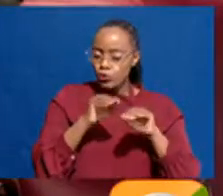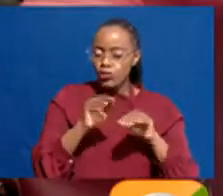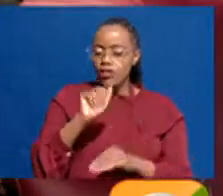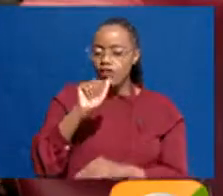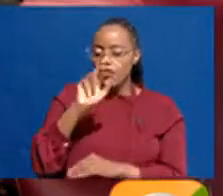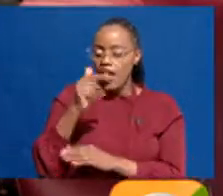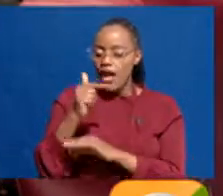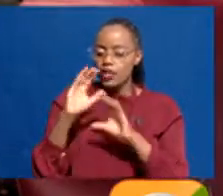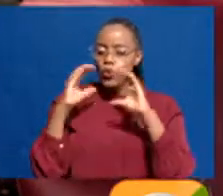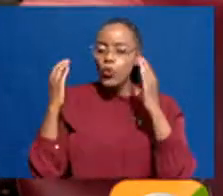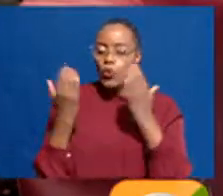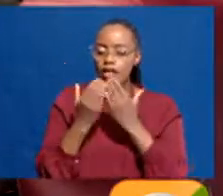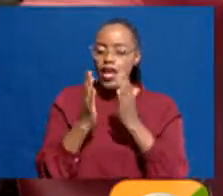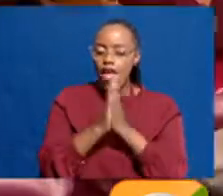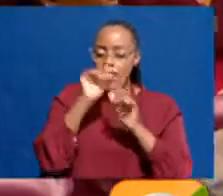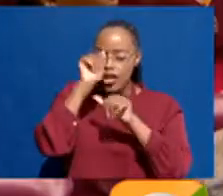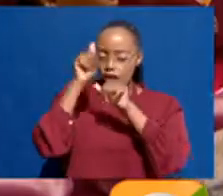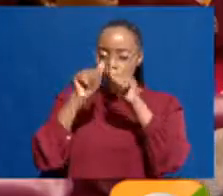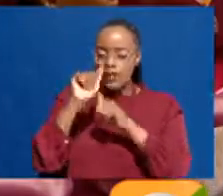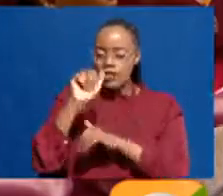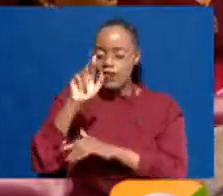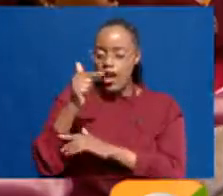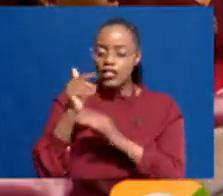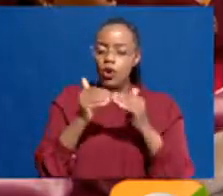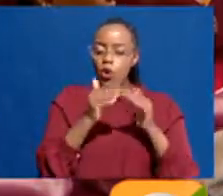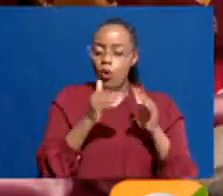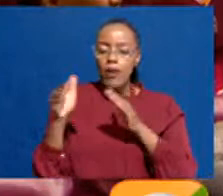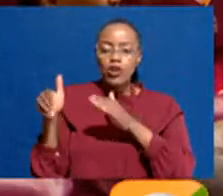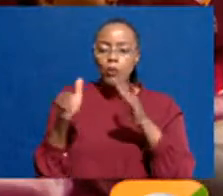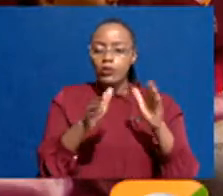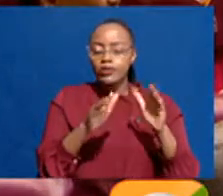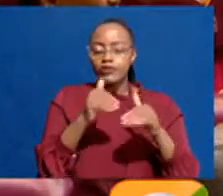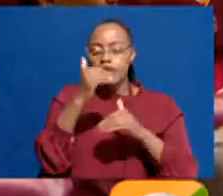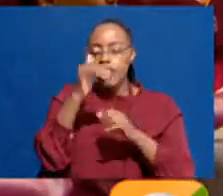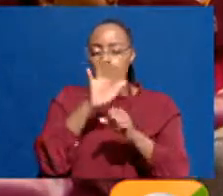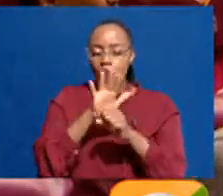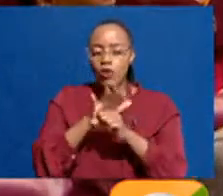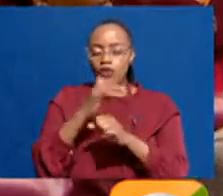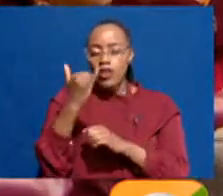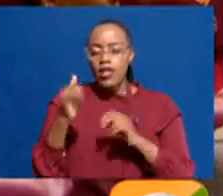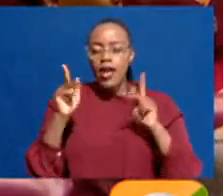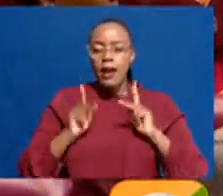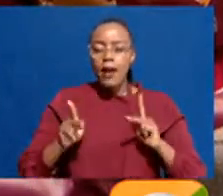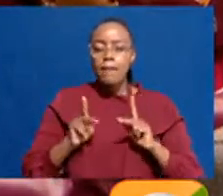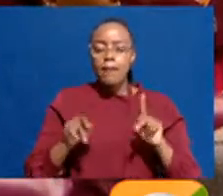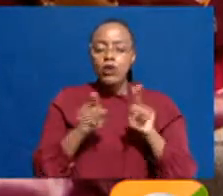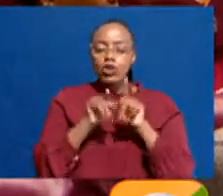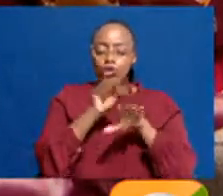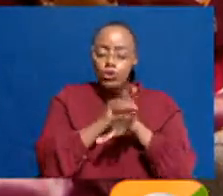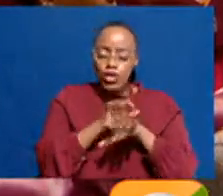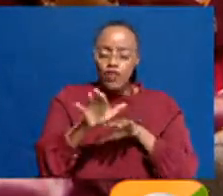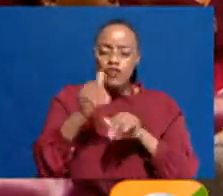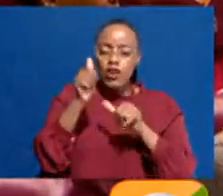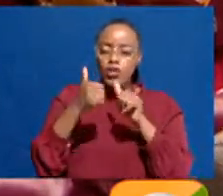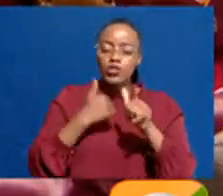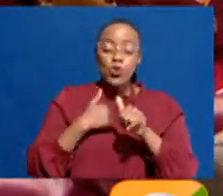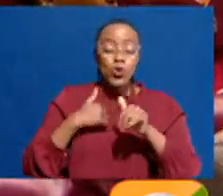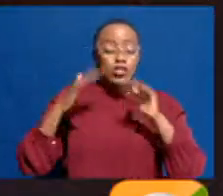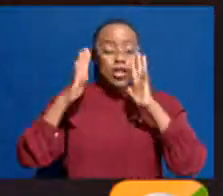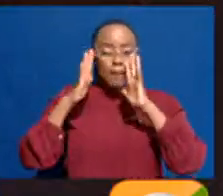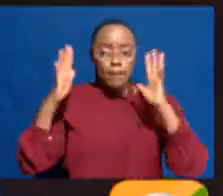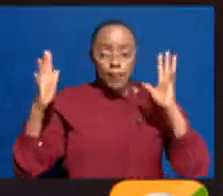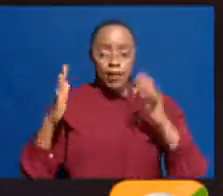art world and the creative arts opened doors for thousands of young people and whose influence was